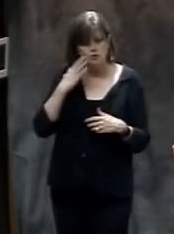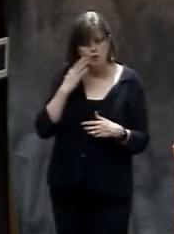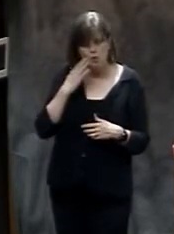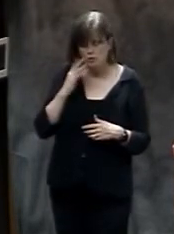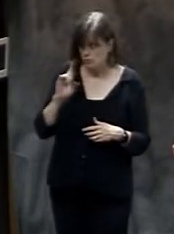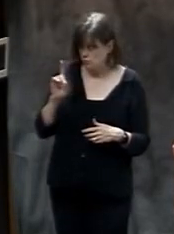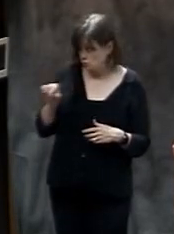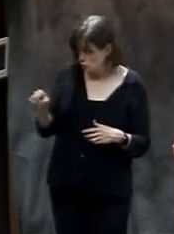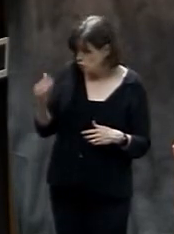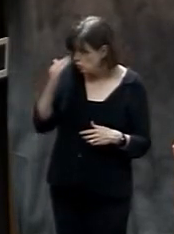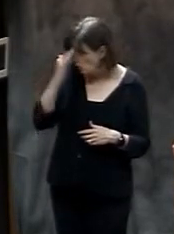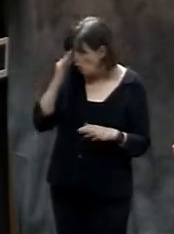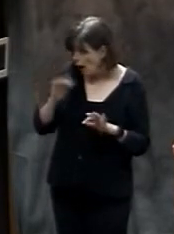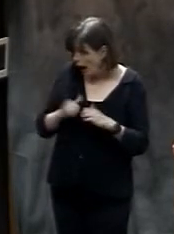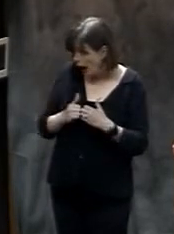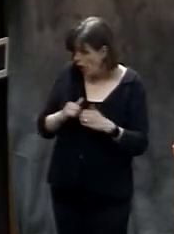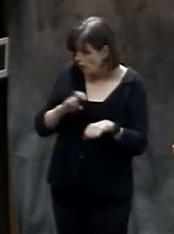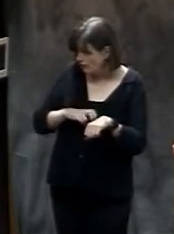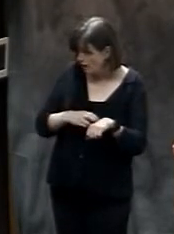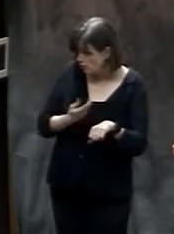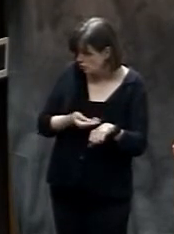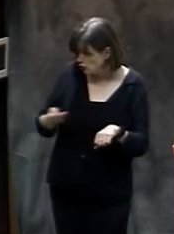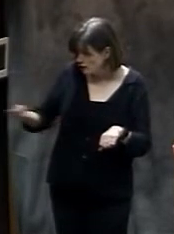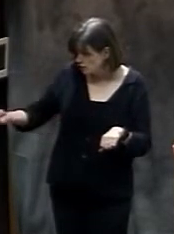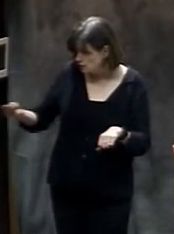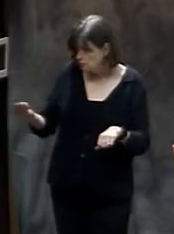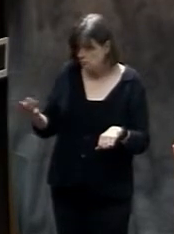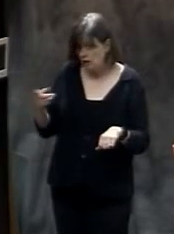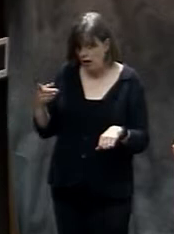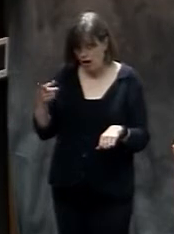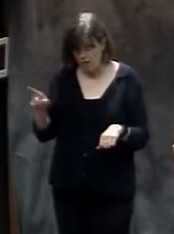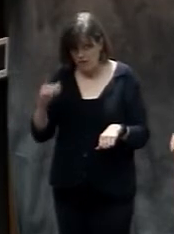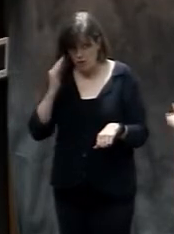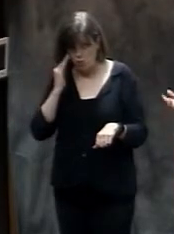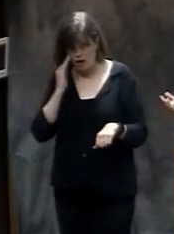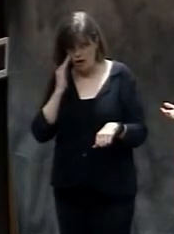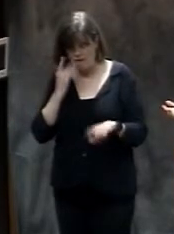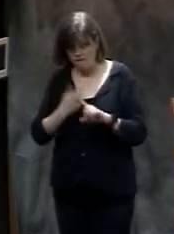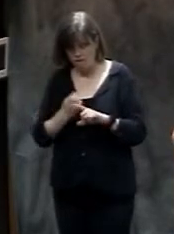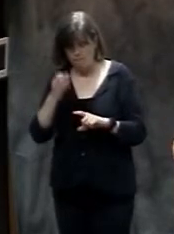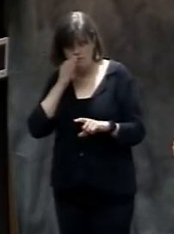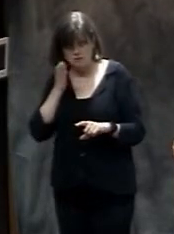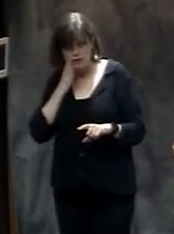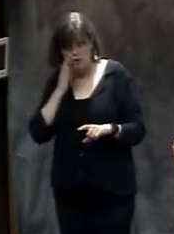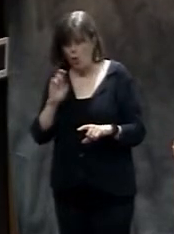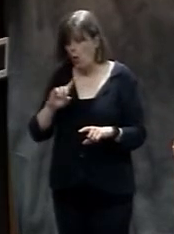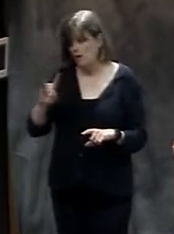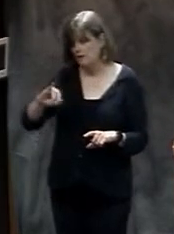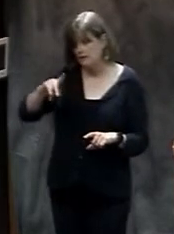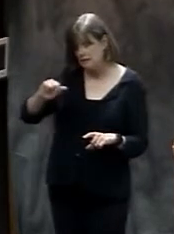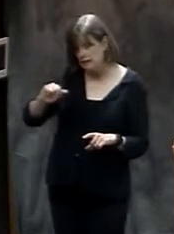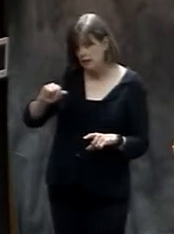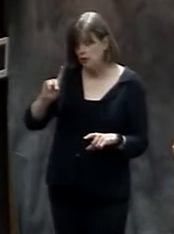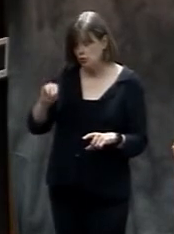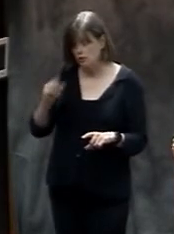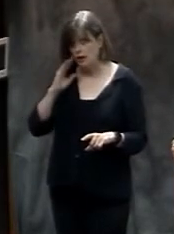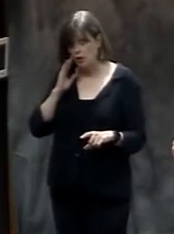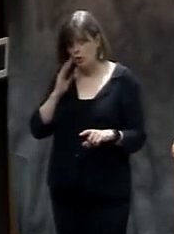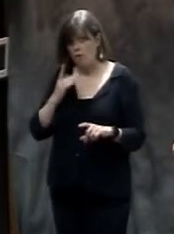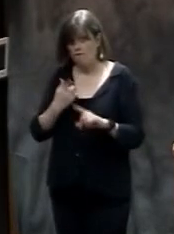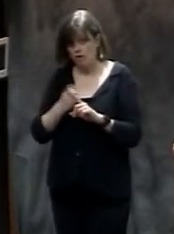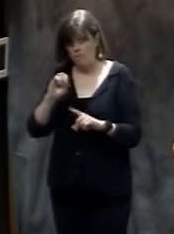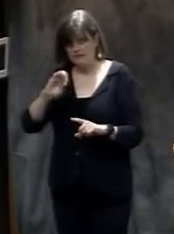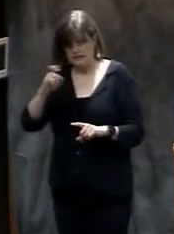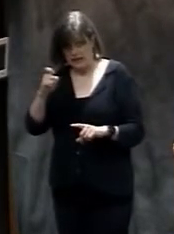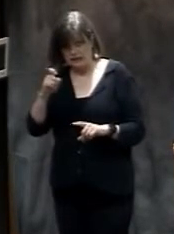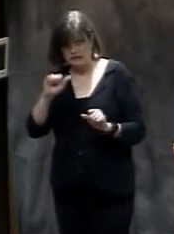viruses are transmitted. Are they even aware of the fact that they're transmitted by mosquitoes? Or in the case of Zika, do they know about sexual transmission?